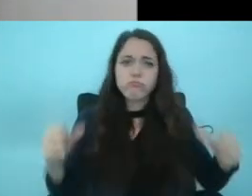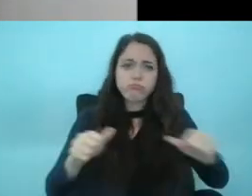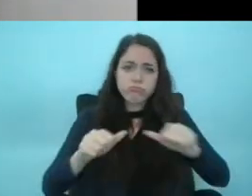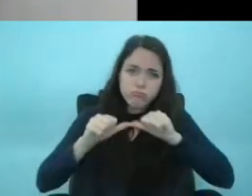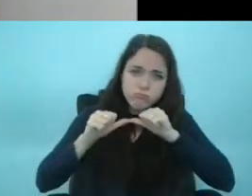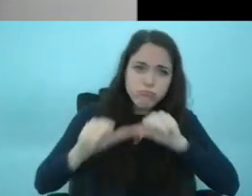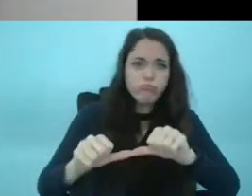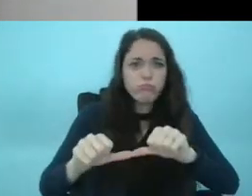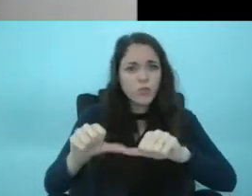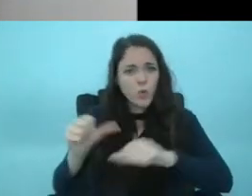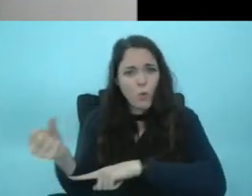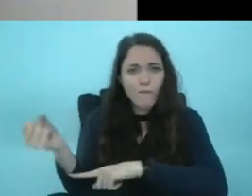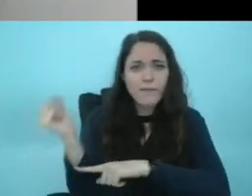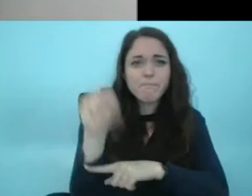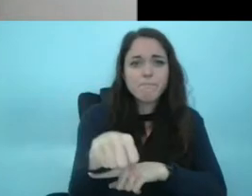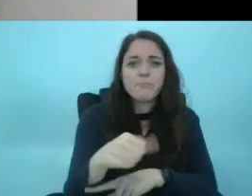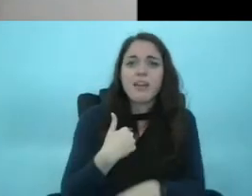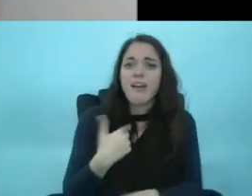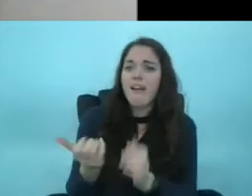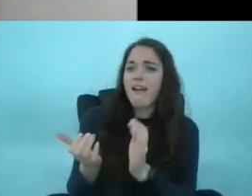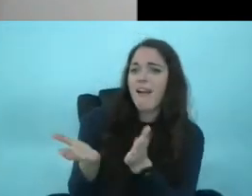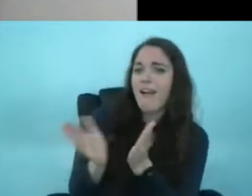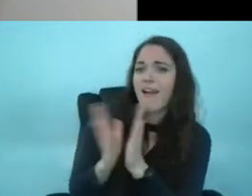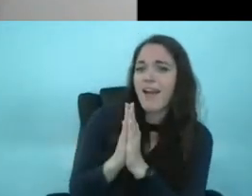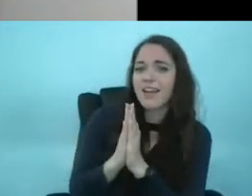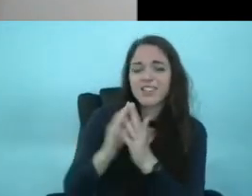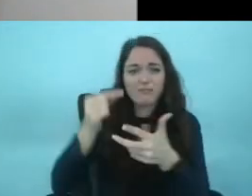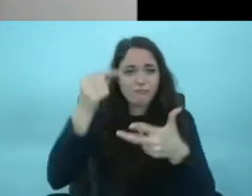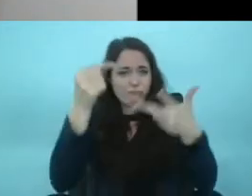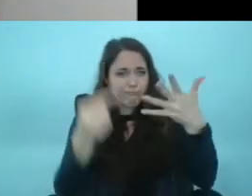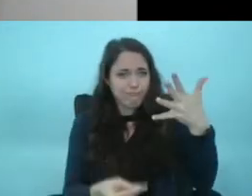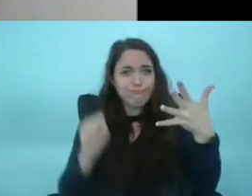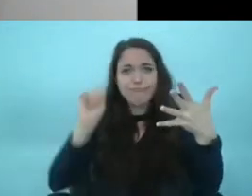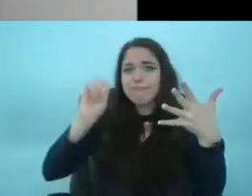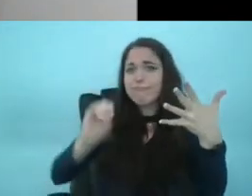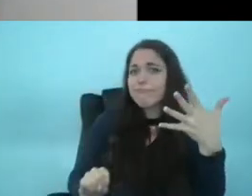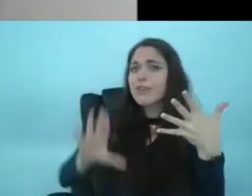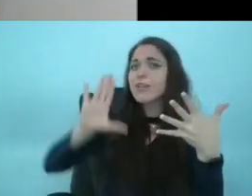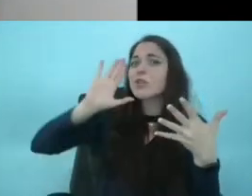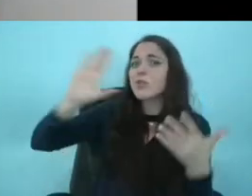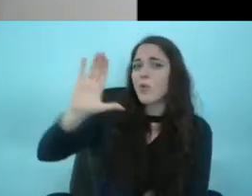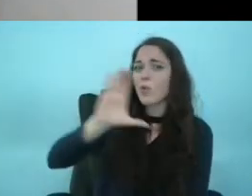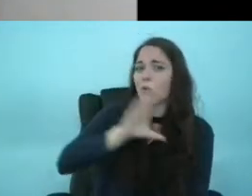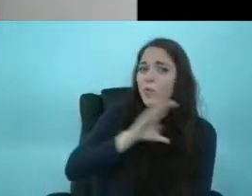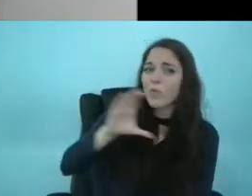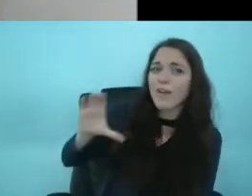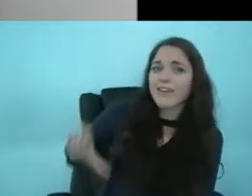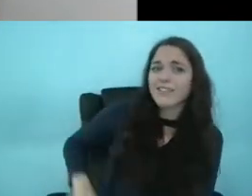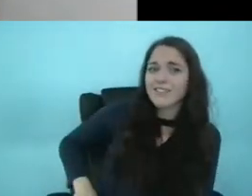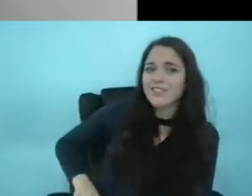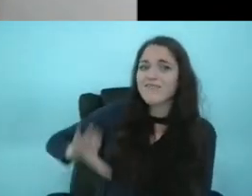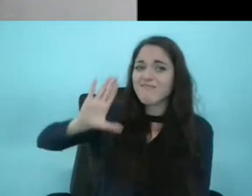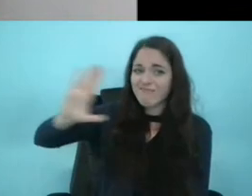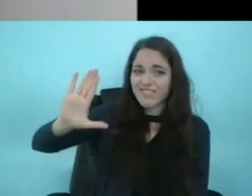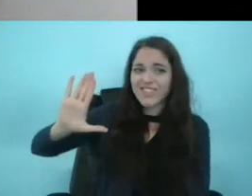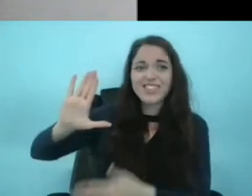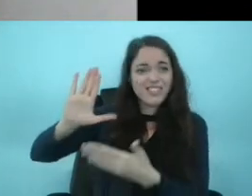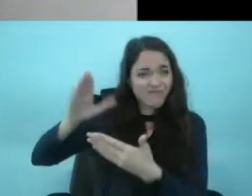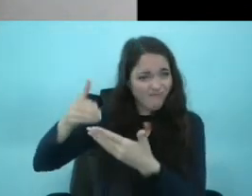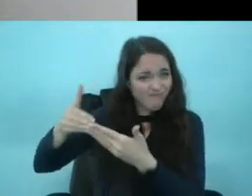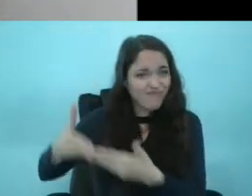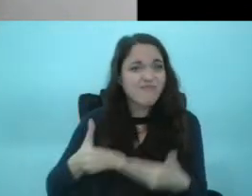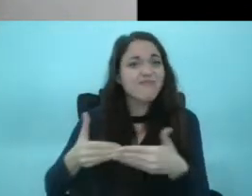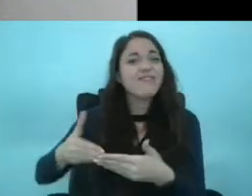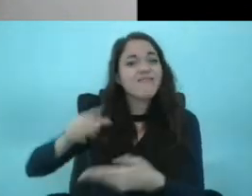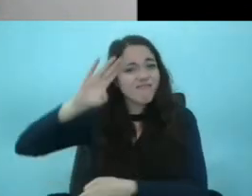I ask these things in your Christ child's name, amen.